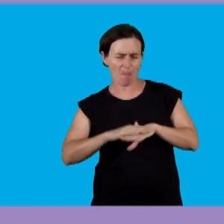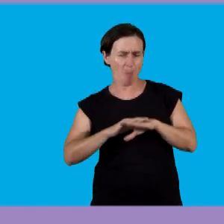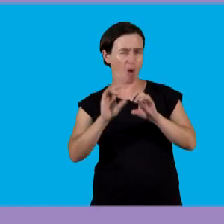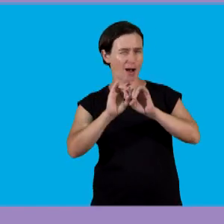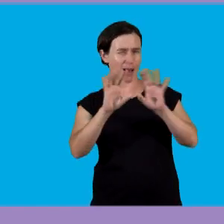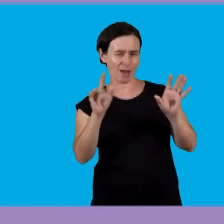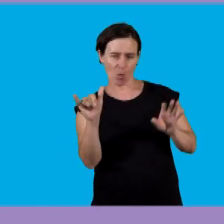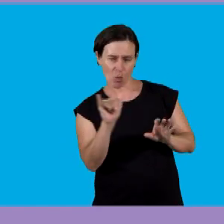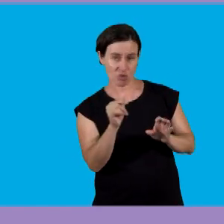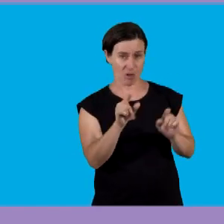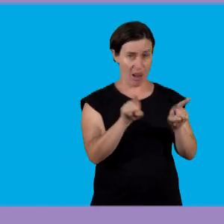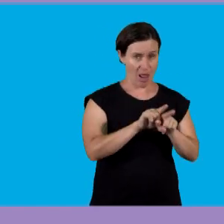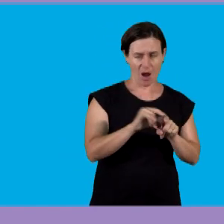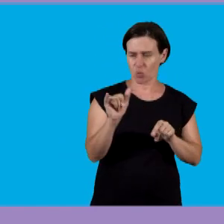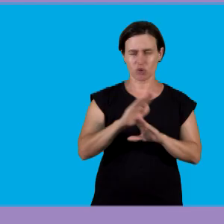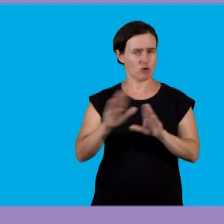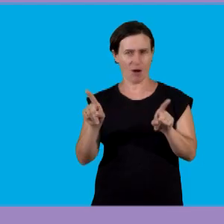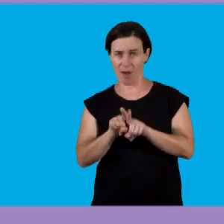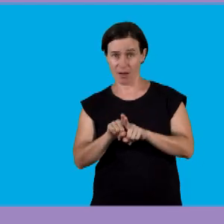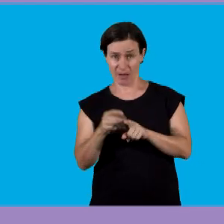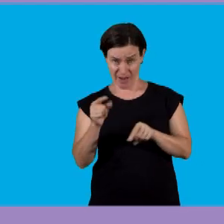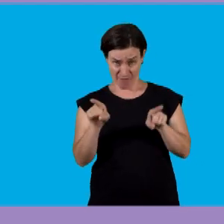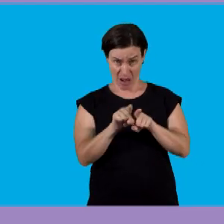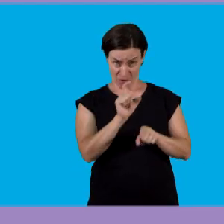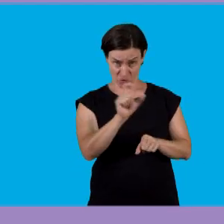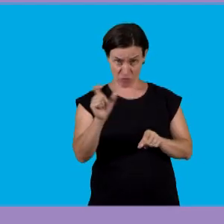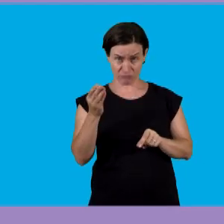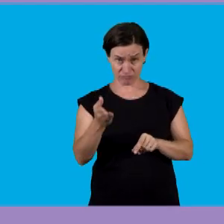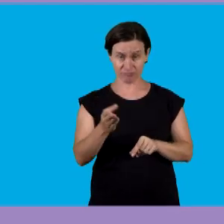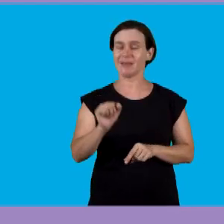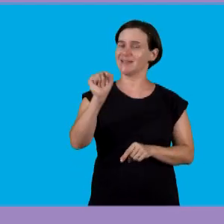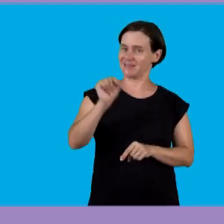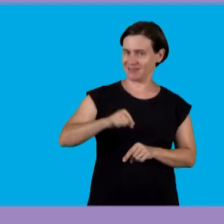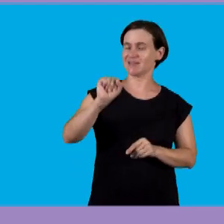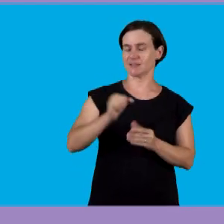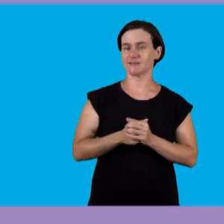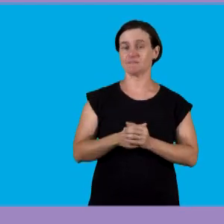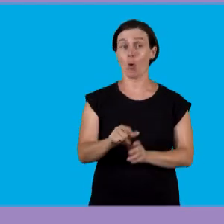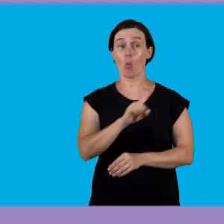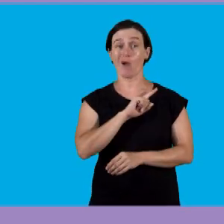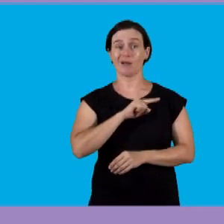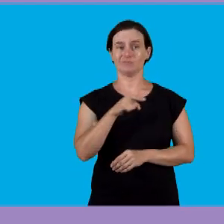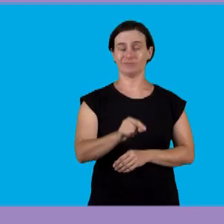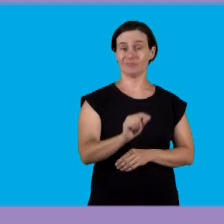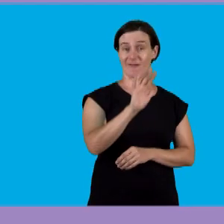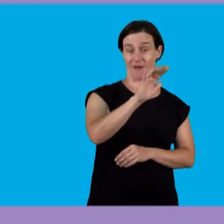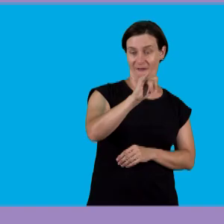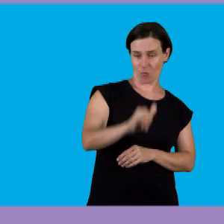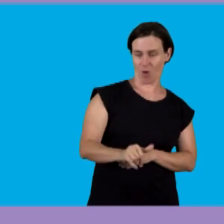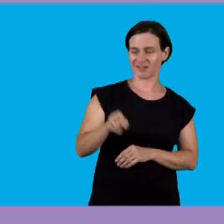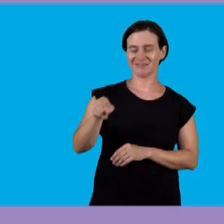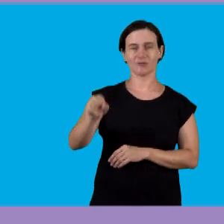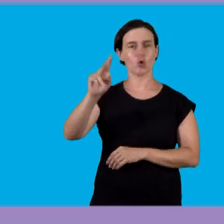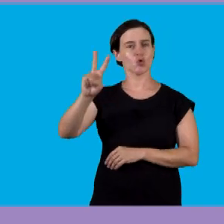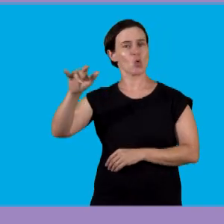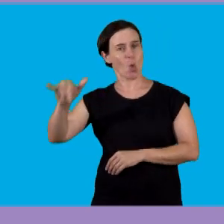more clearly which ones are the like terms. Do we have like terms in this expression? Yes, we do, because the